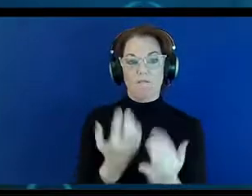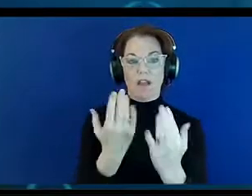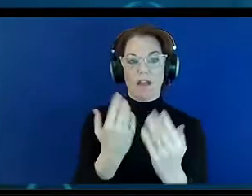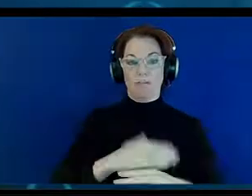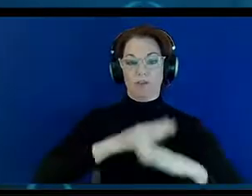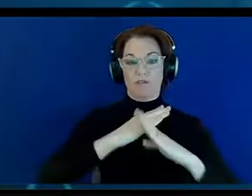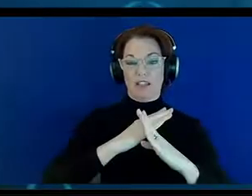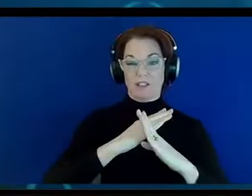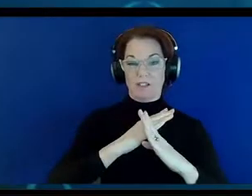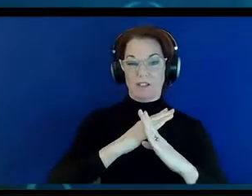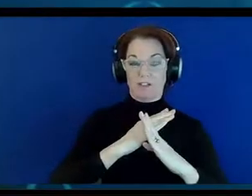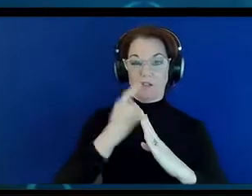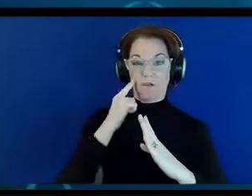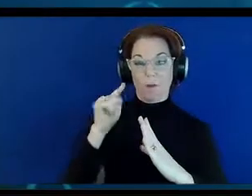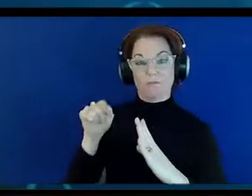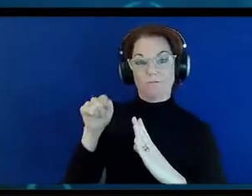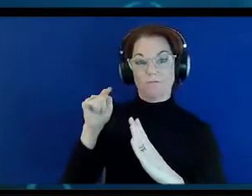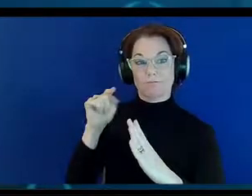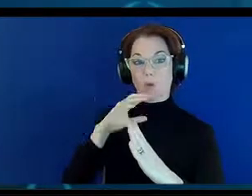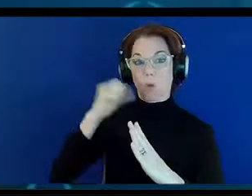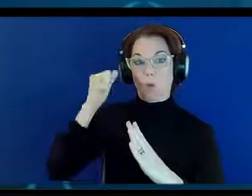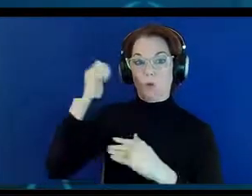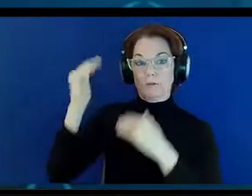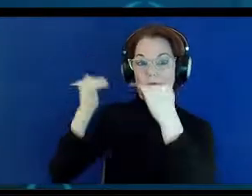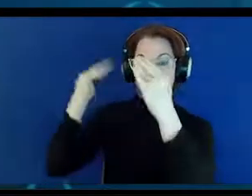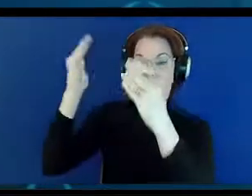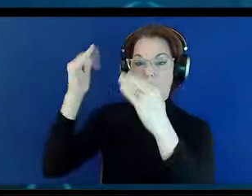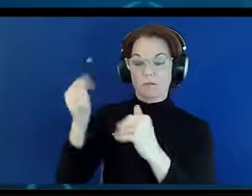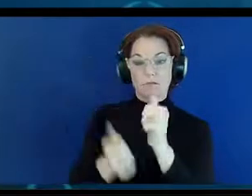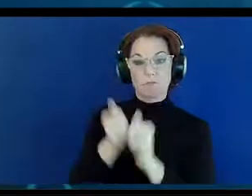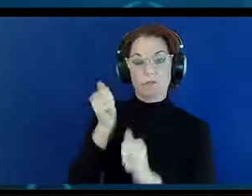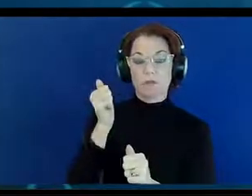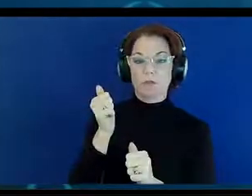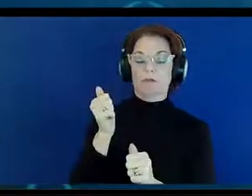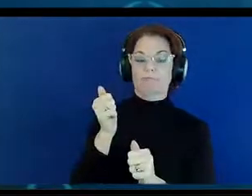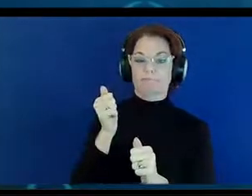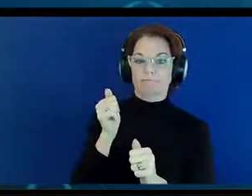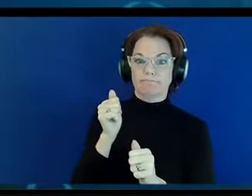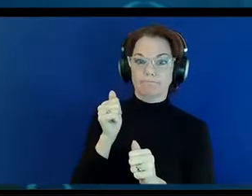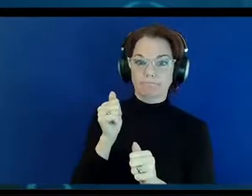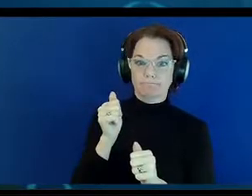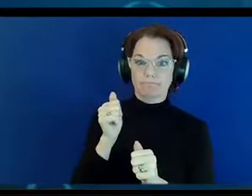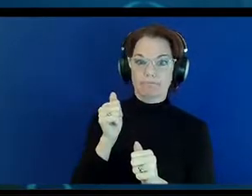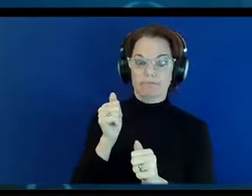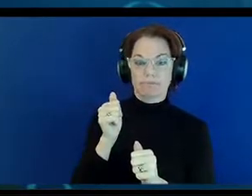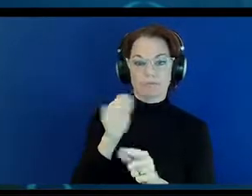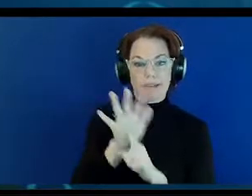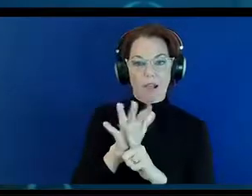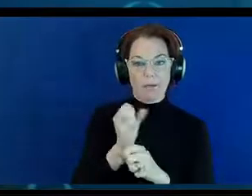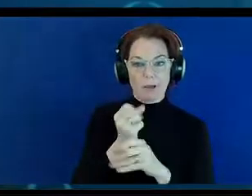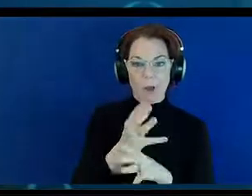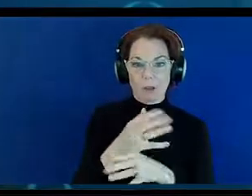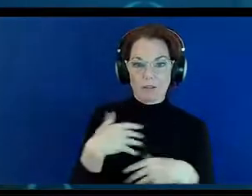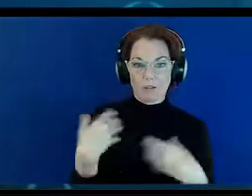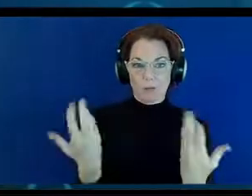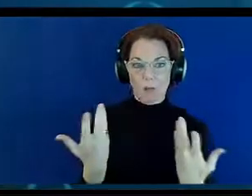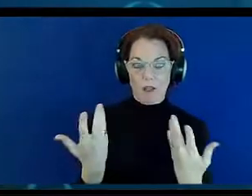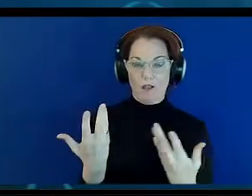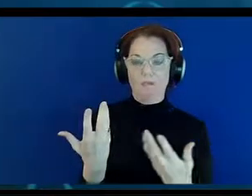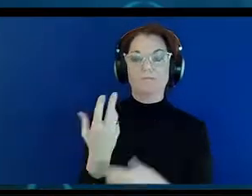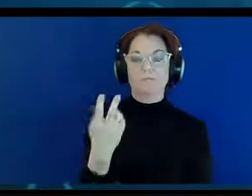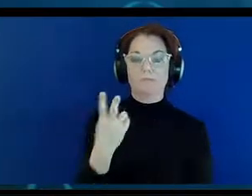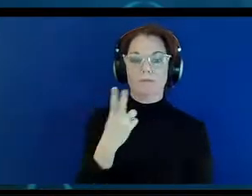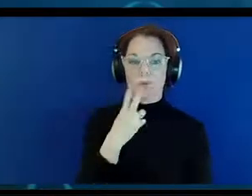older adults, the most common cause of home fire deaths in the elderly still is smoking. So smoking